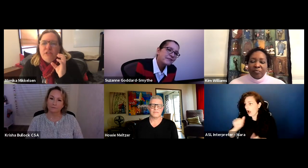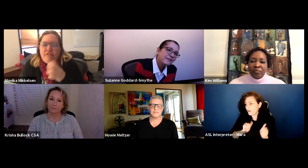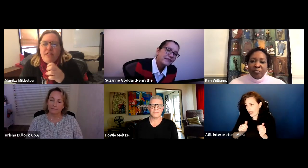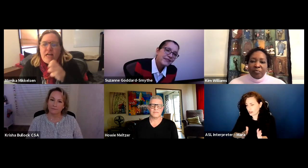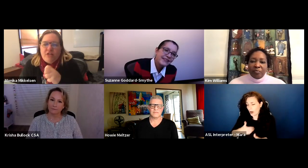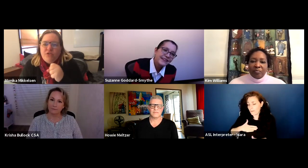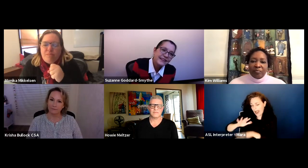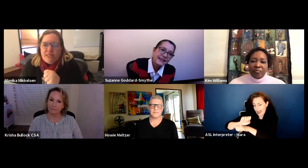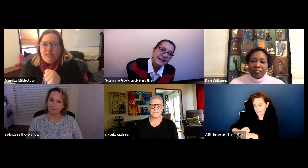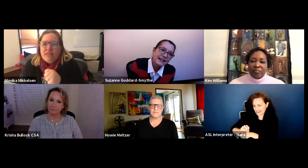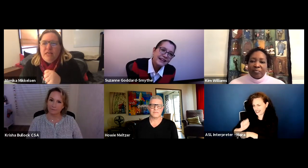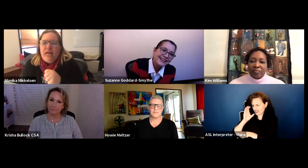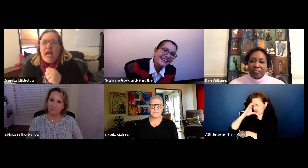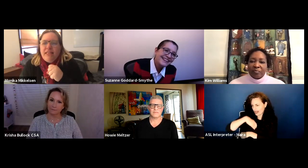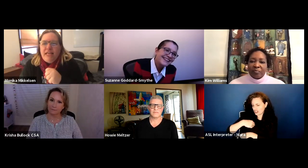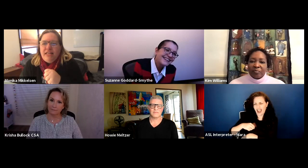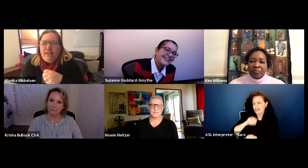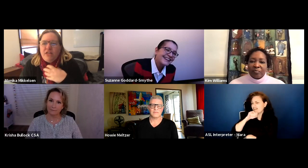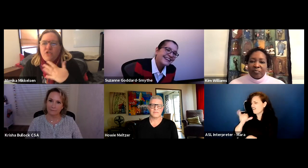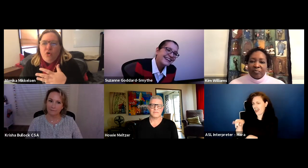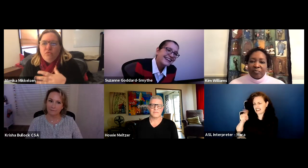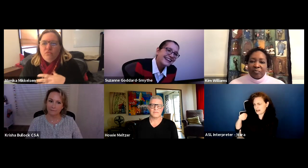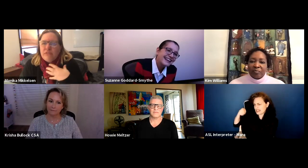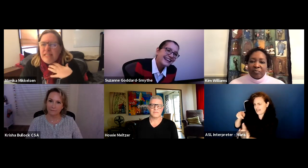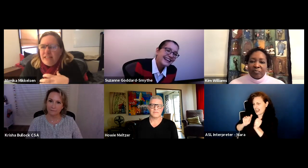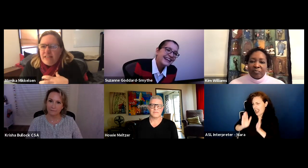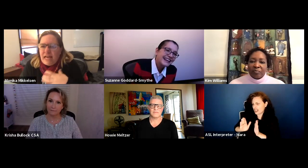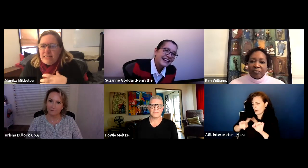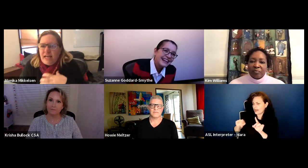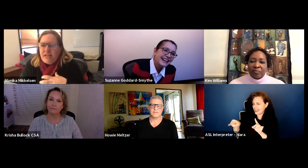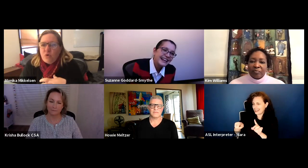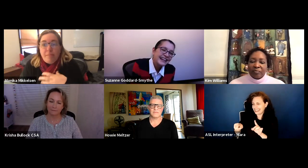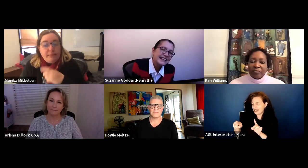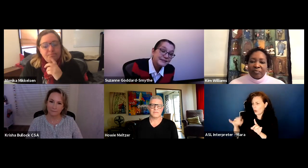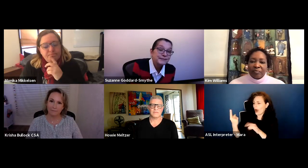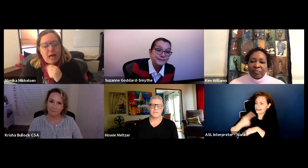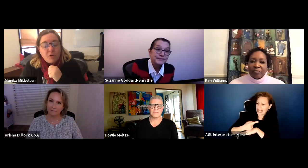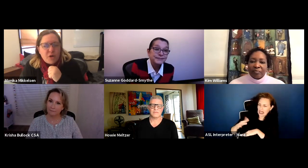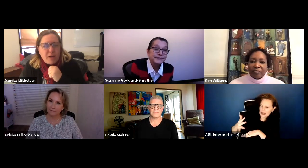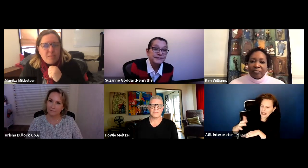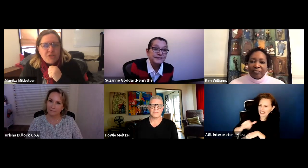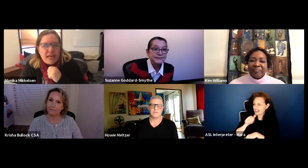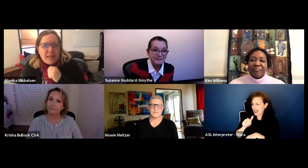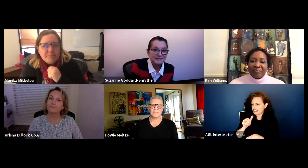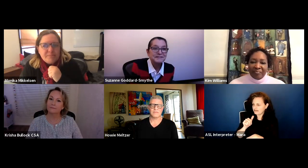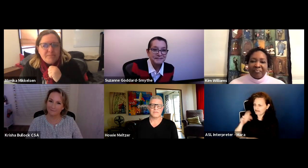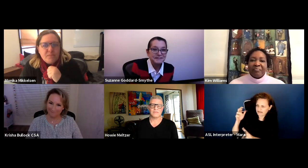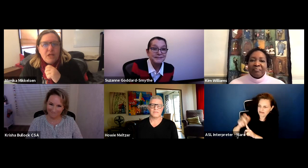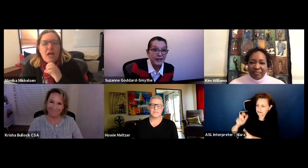of loving an actor to pieces, and then they don't kill it that day. So I'm like, I'm gonna try it one more